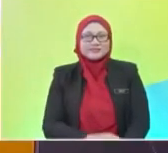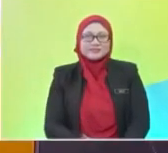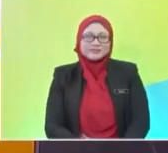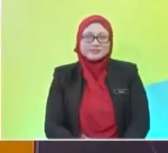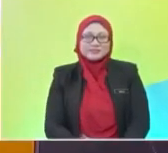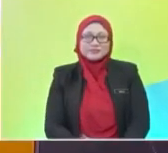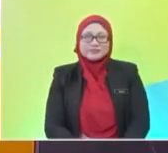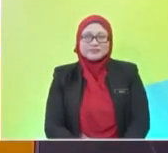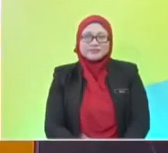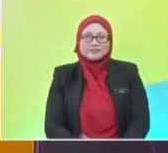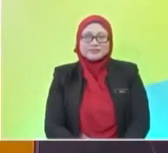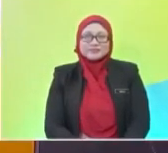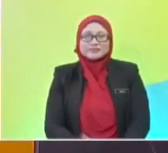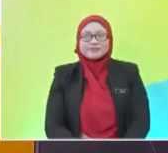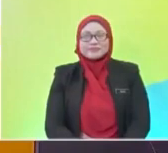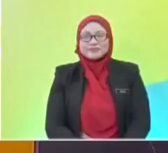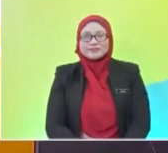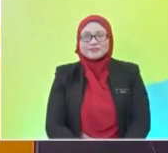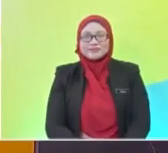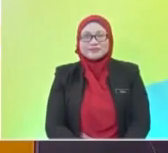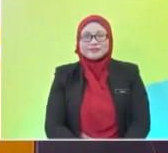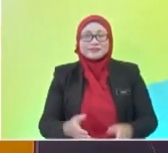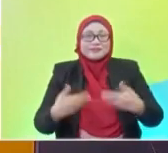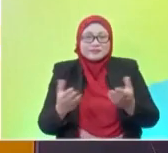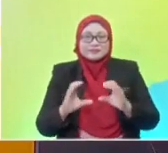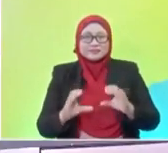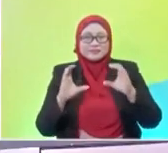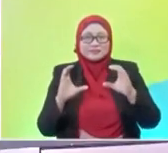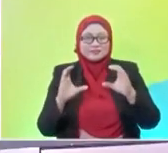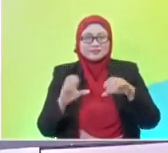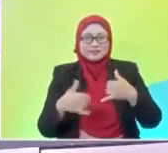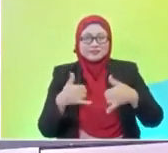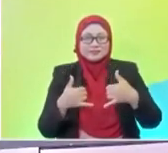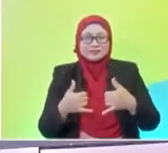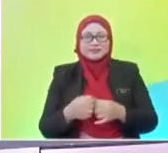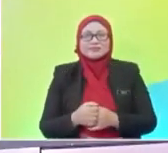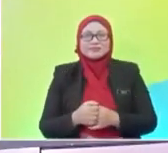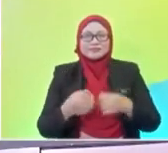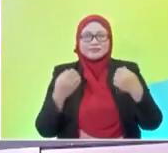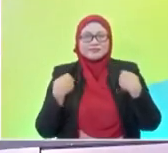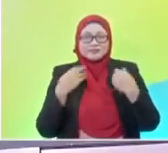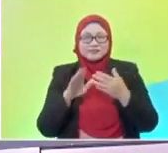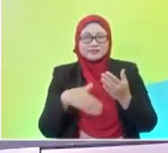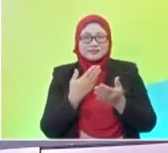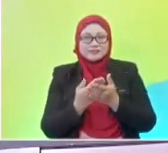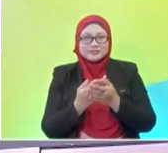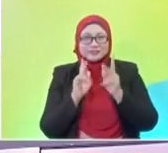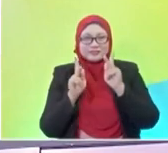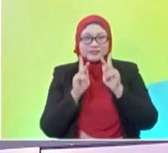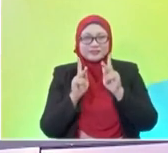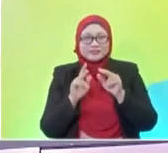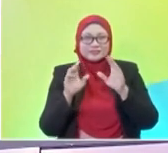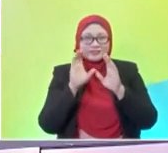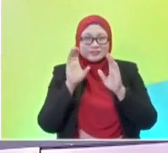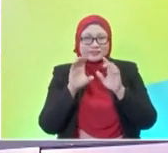Was. Yes. Okay. How to play the game? Okay. I have all the word cards consisting all